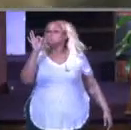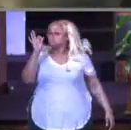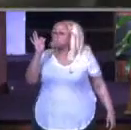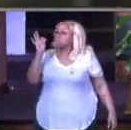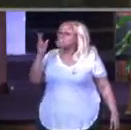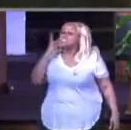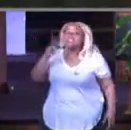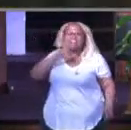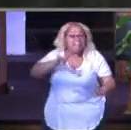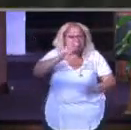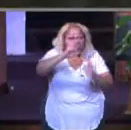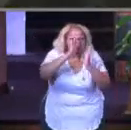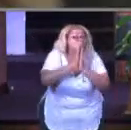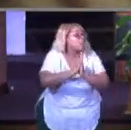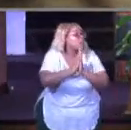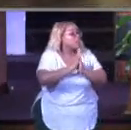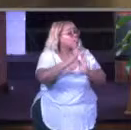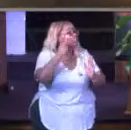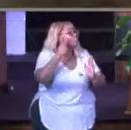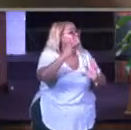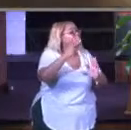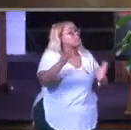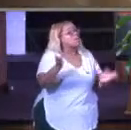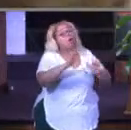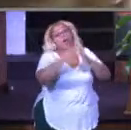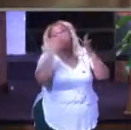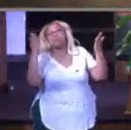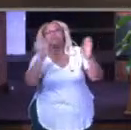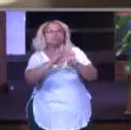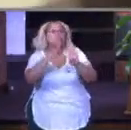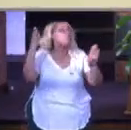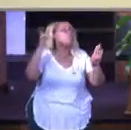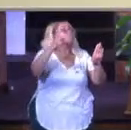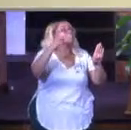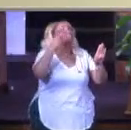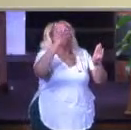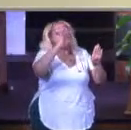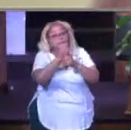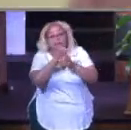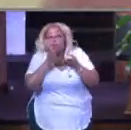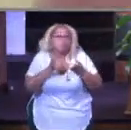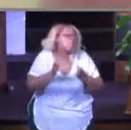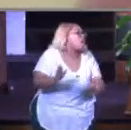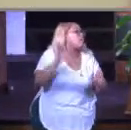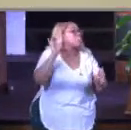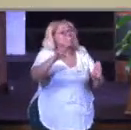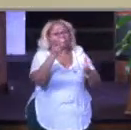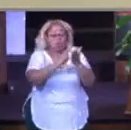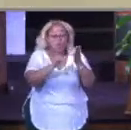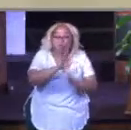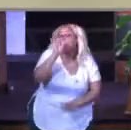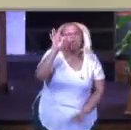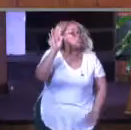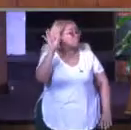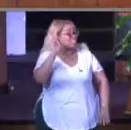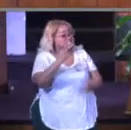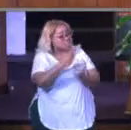Do you see the answer to your prayer? Do you see him opening a door? Do you see God making a way? That's the Holy